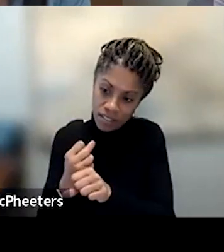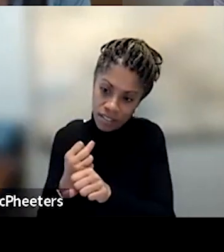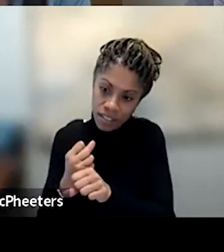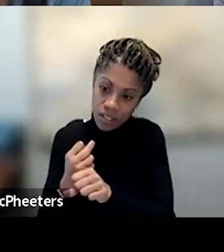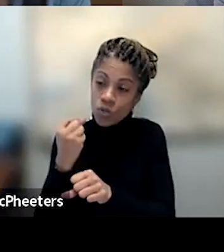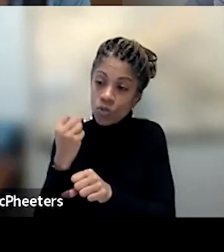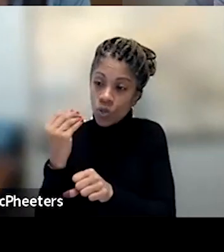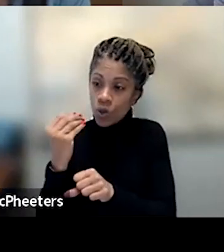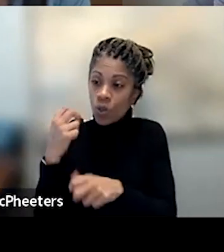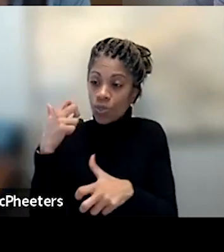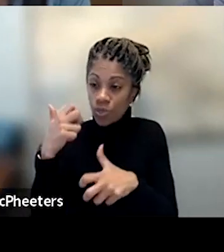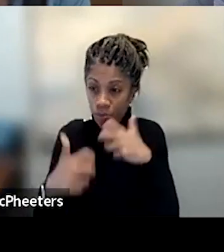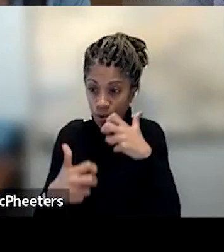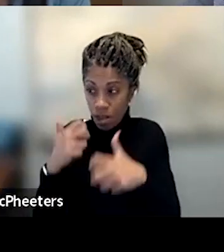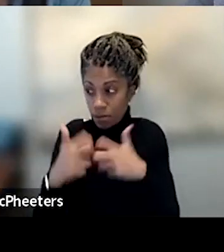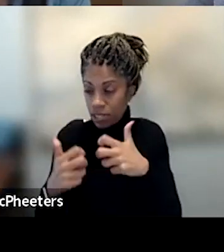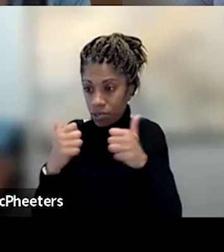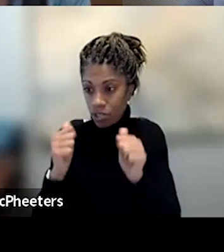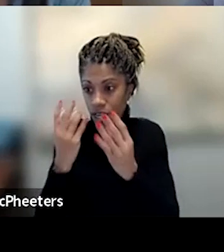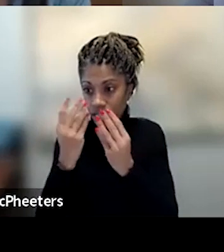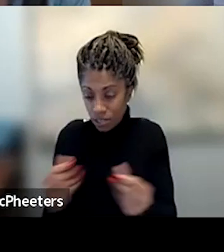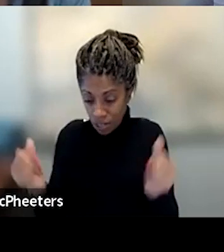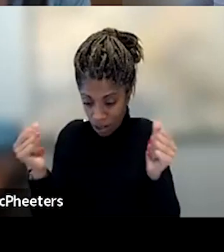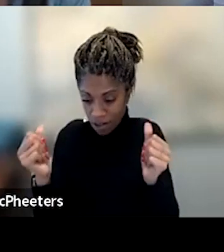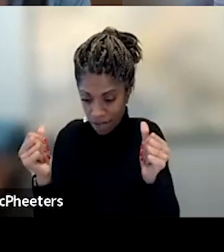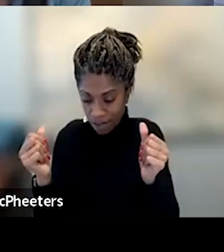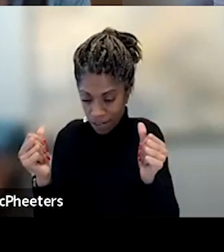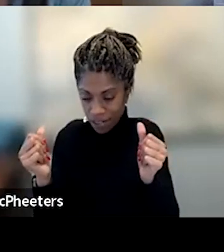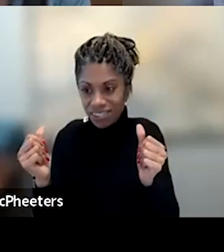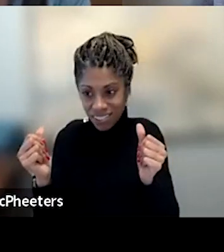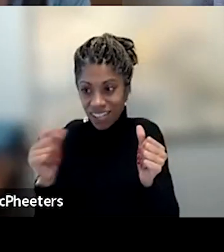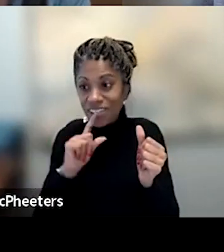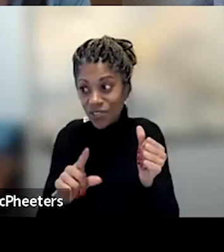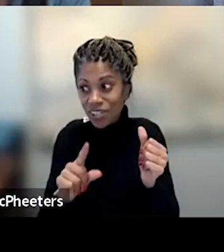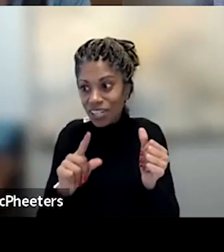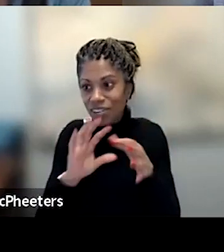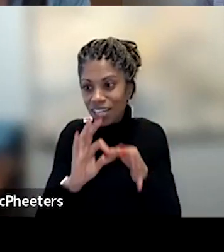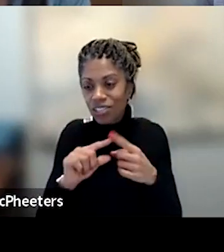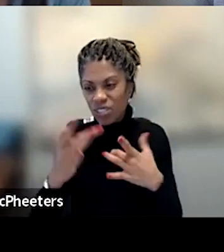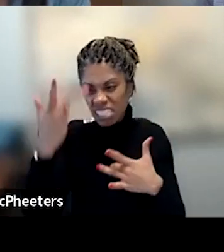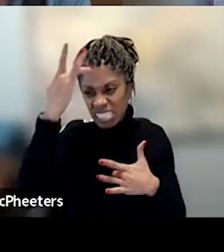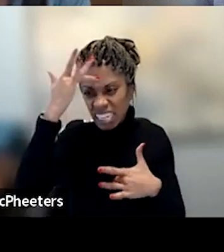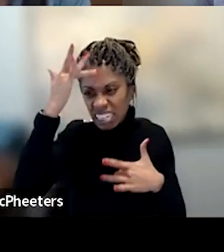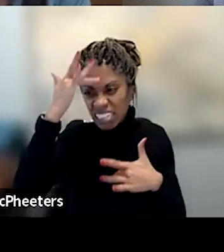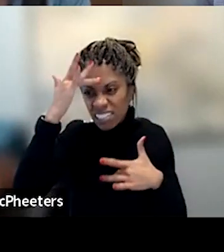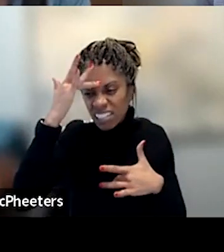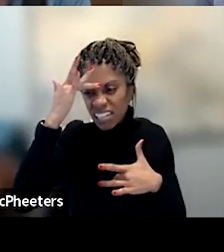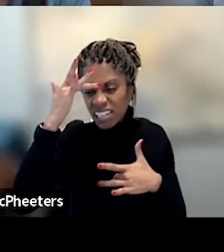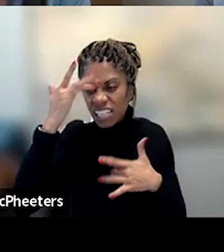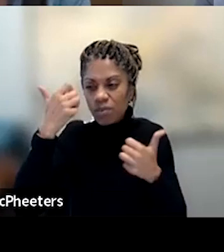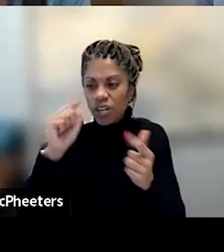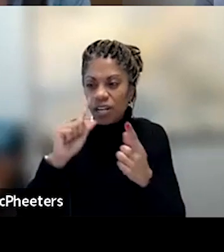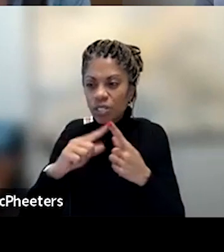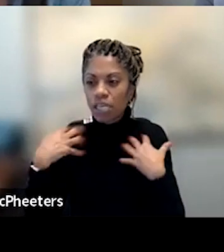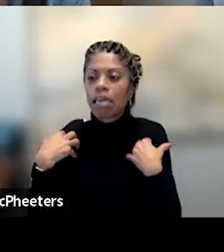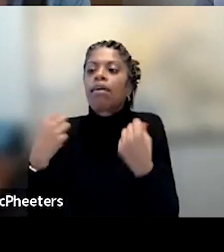solve constitute a sickness that we're all trying to recover from together. So when we contextualize these conversations that way,